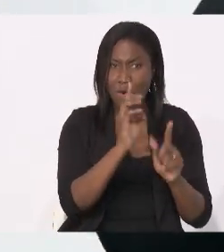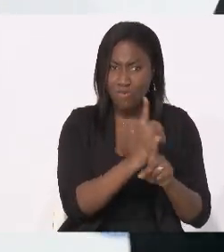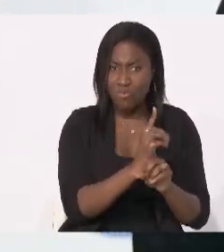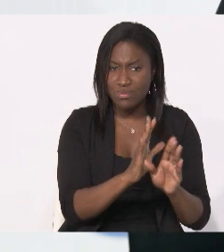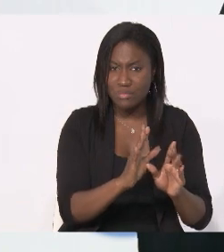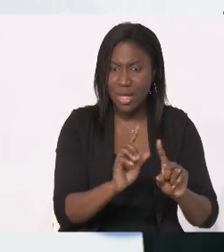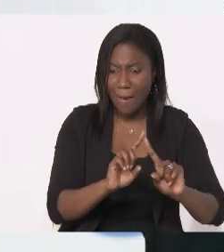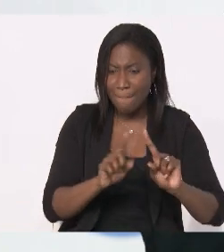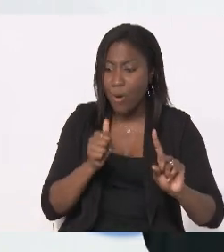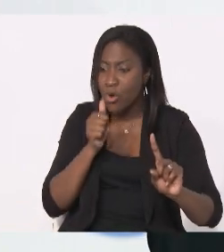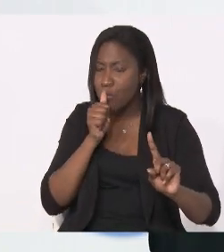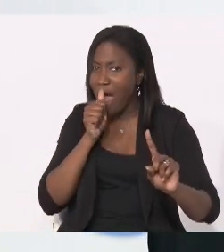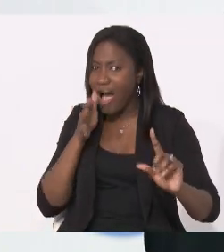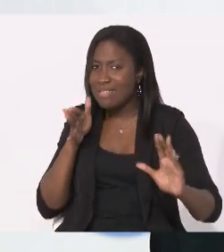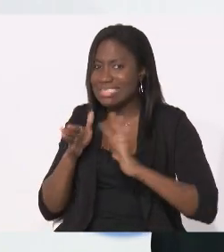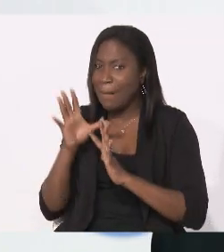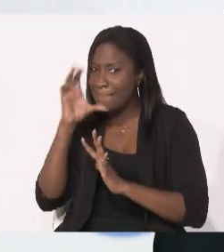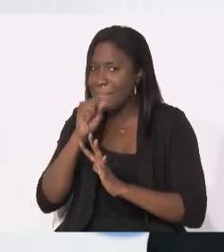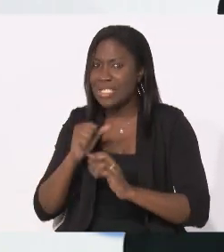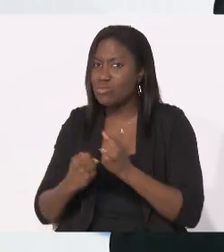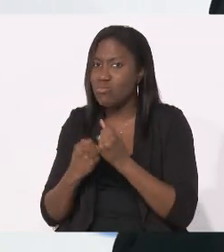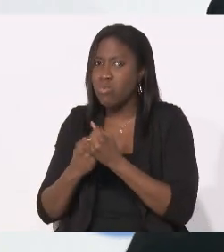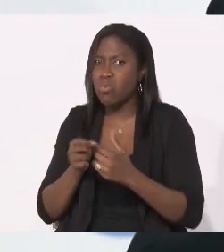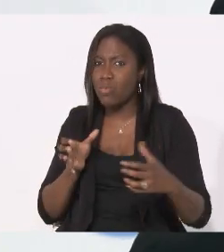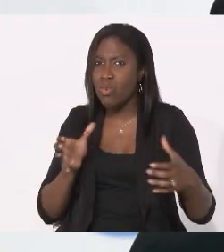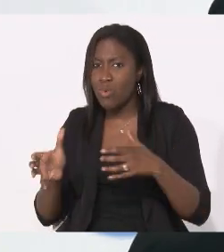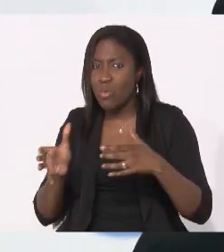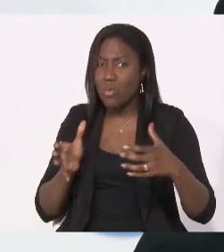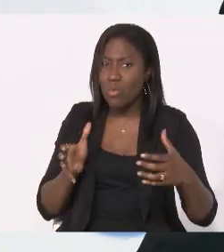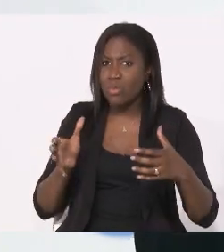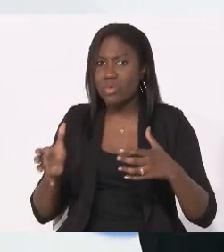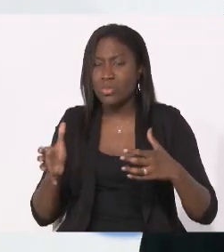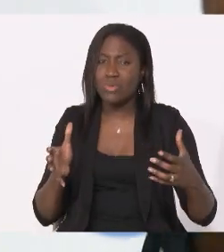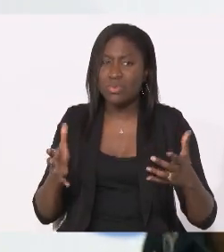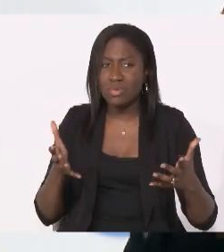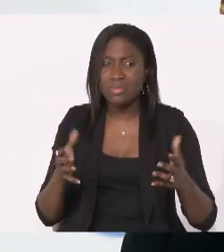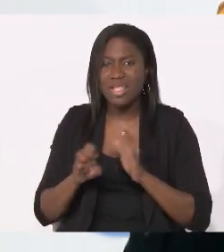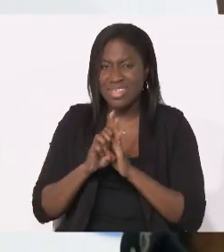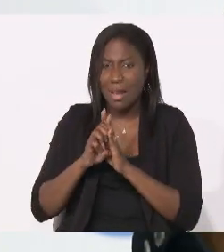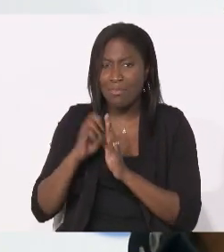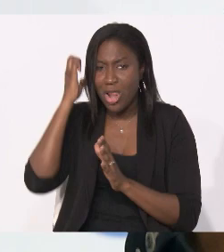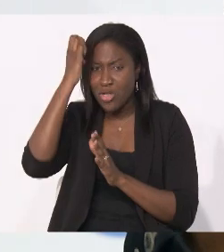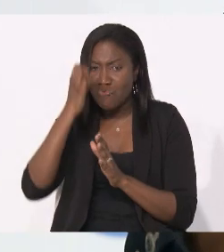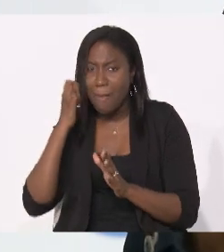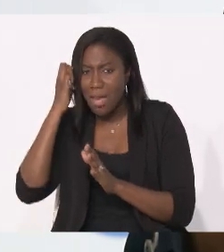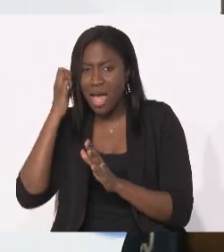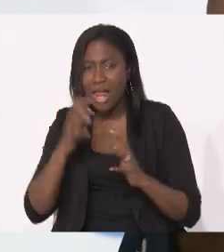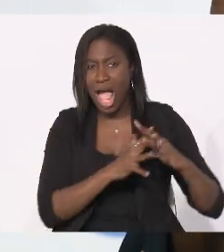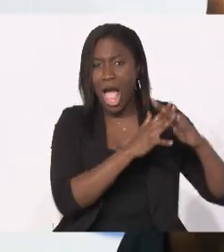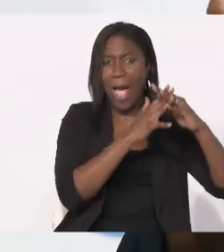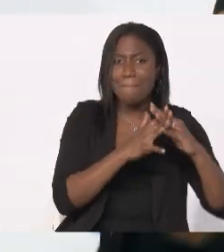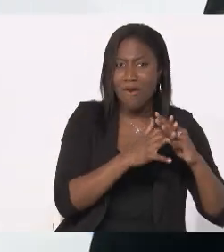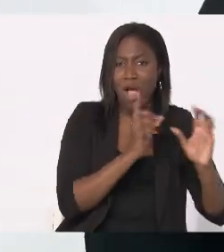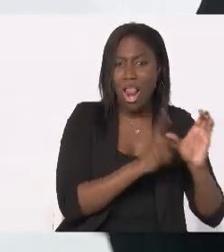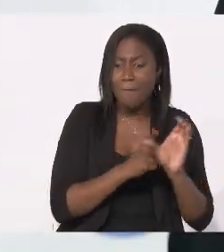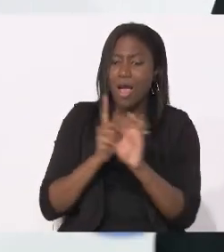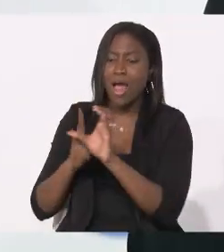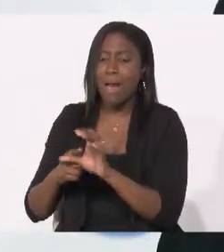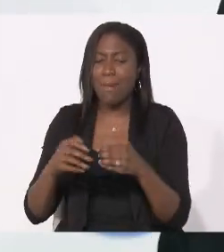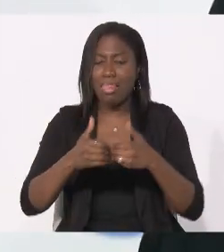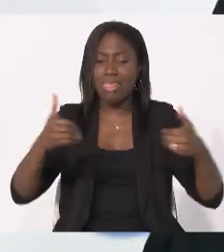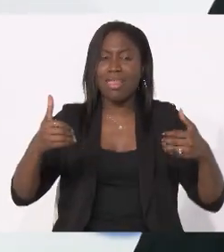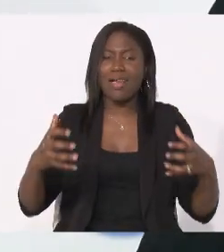this is an investment worth making, that this is a business worth nurturing and putting the